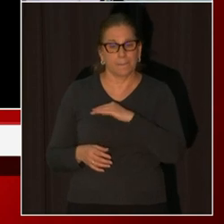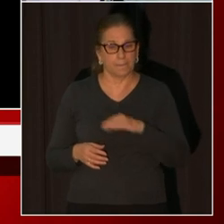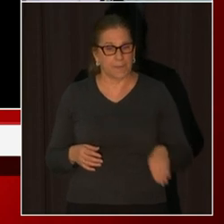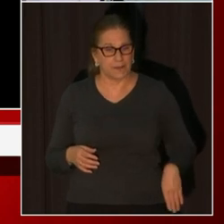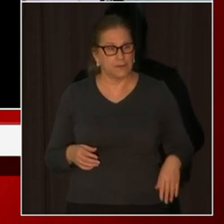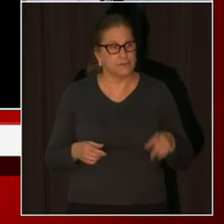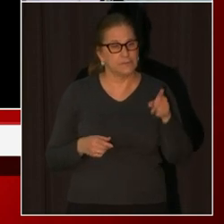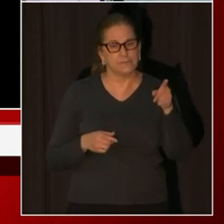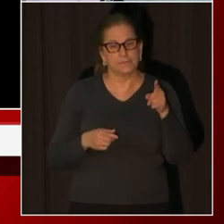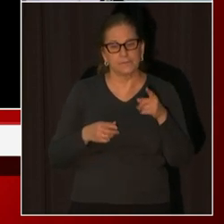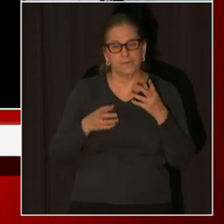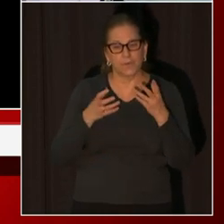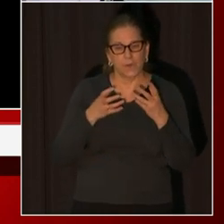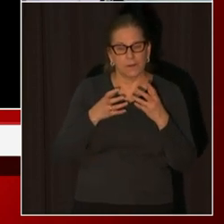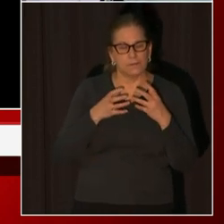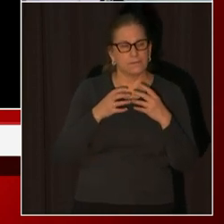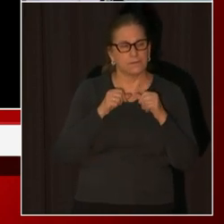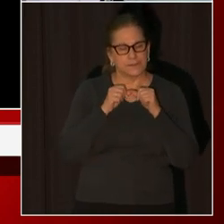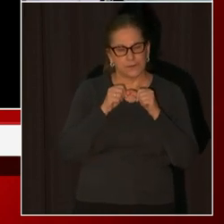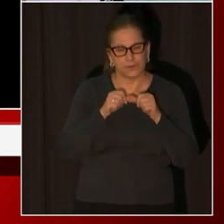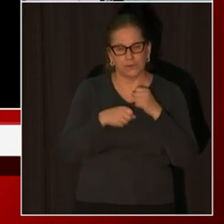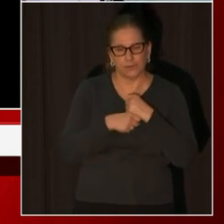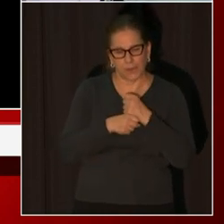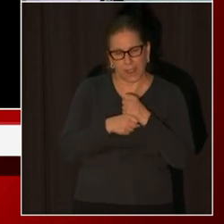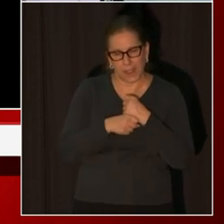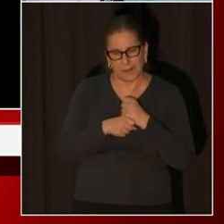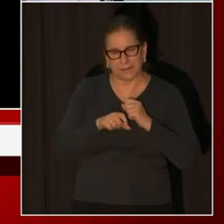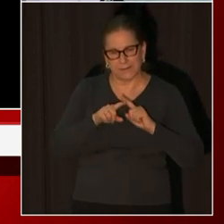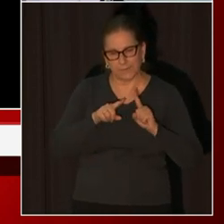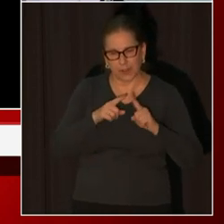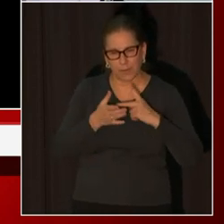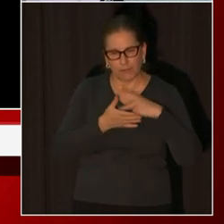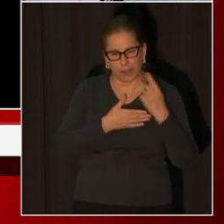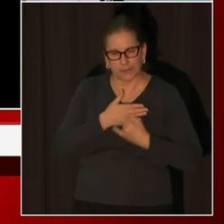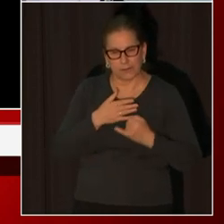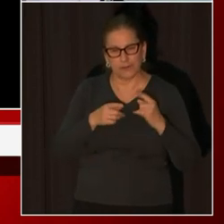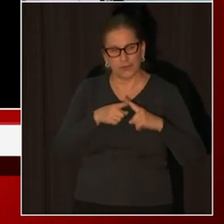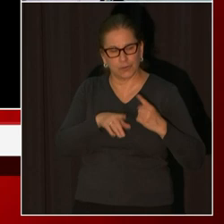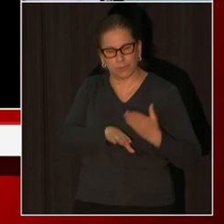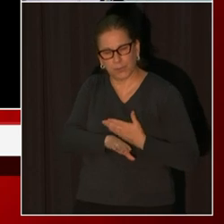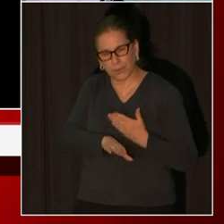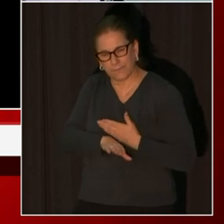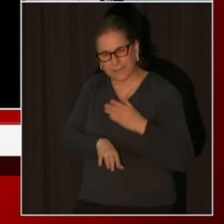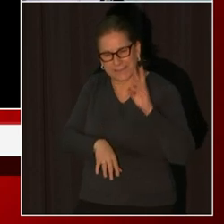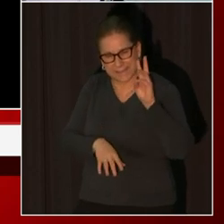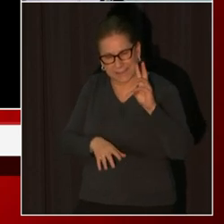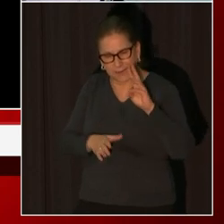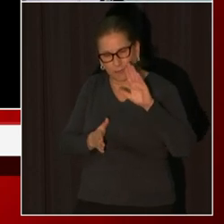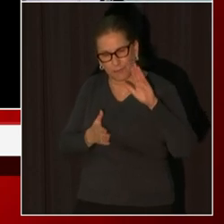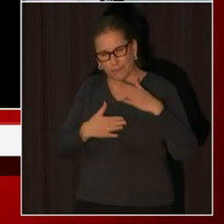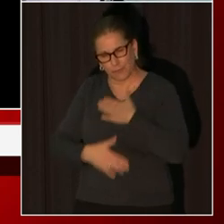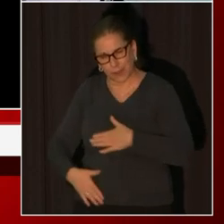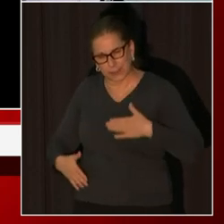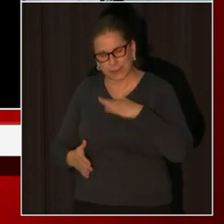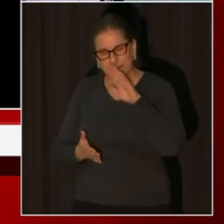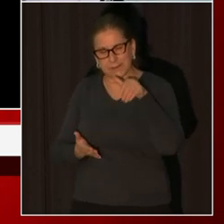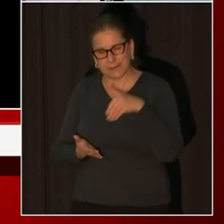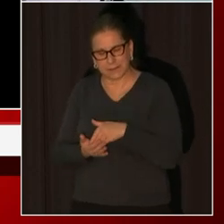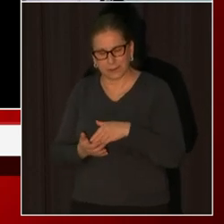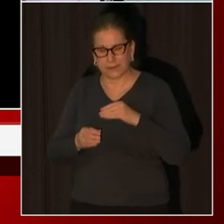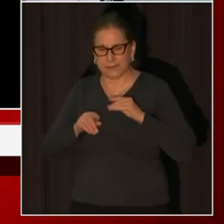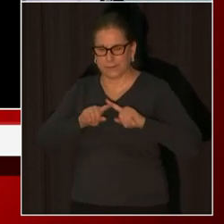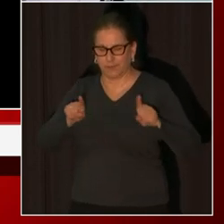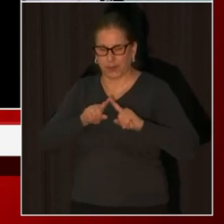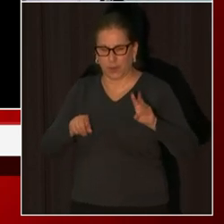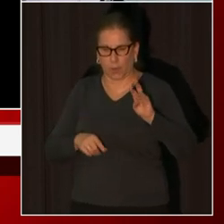create projects modernizing 6 rec centers across 5 wards, including Theodore Hagen's Cultural Center in Ward 5, the